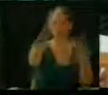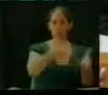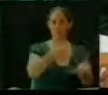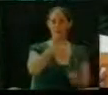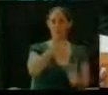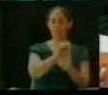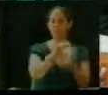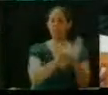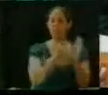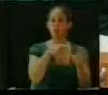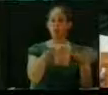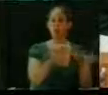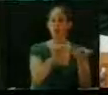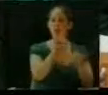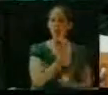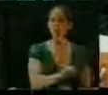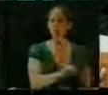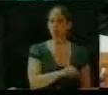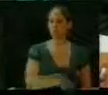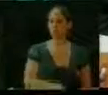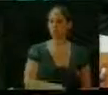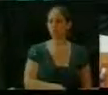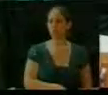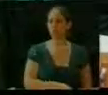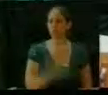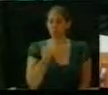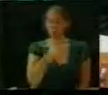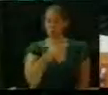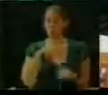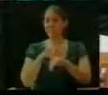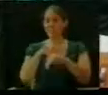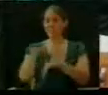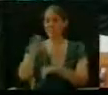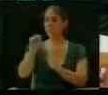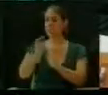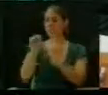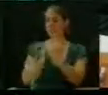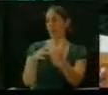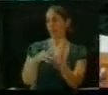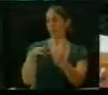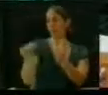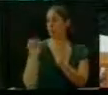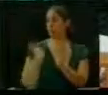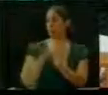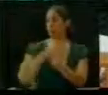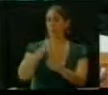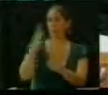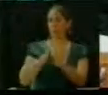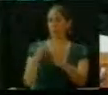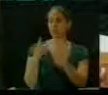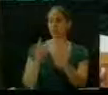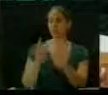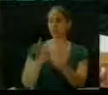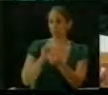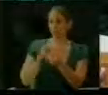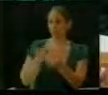you'd done so. We have sent the state a copy of our policy because we amended it